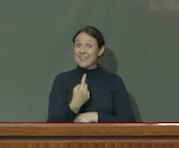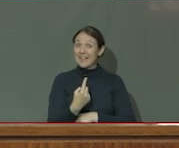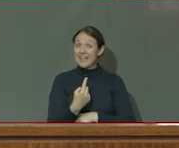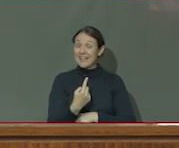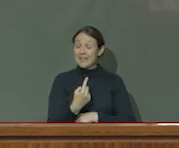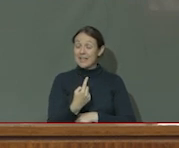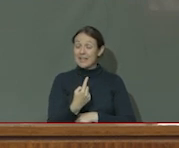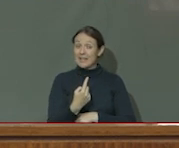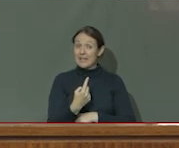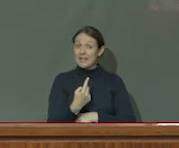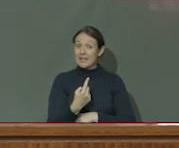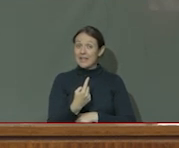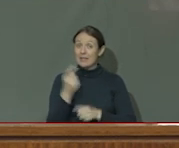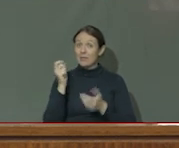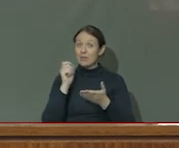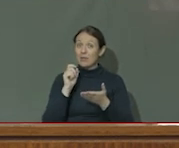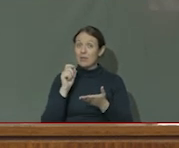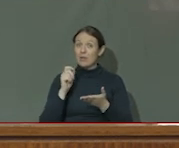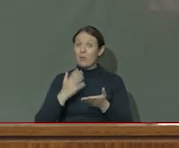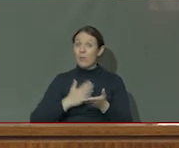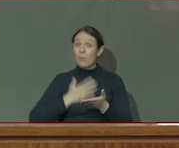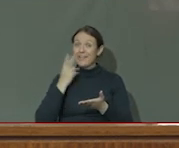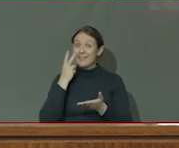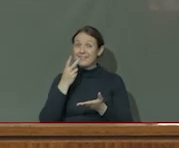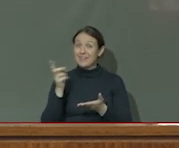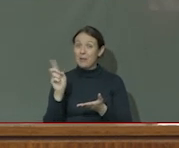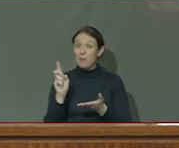So what should I write? What should they look out for?